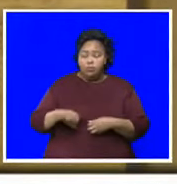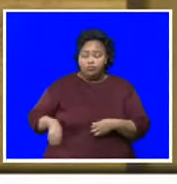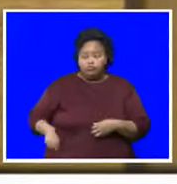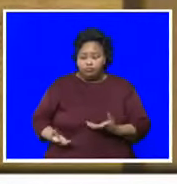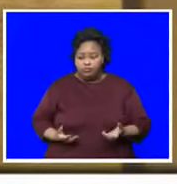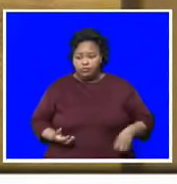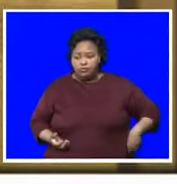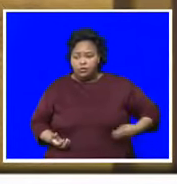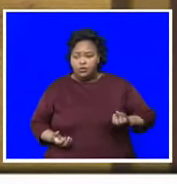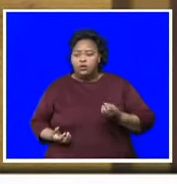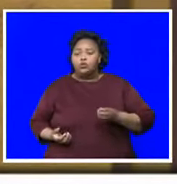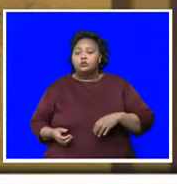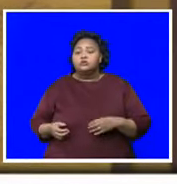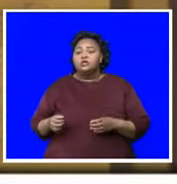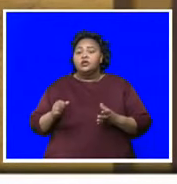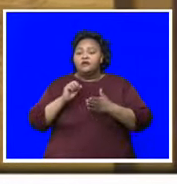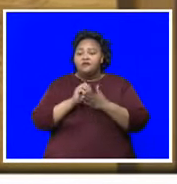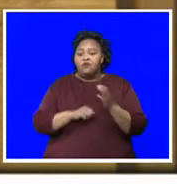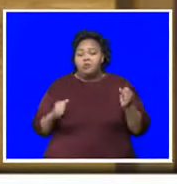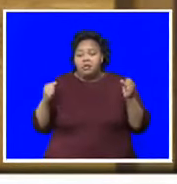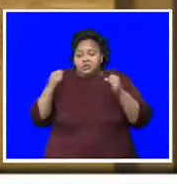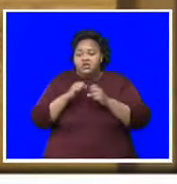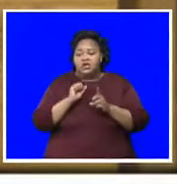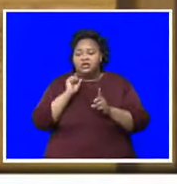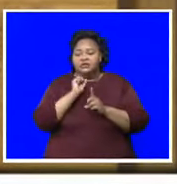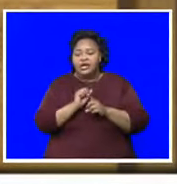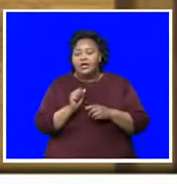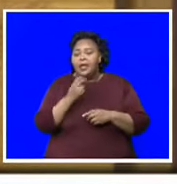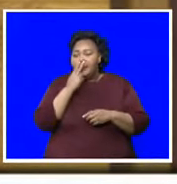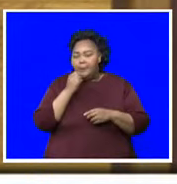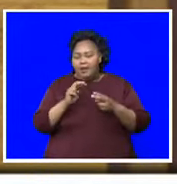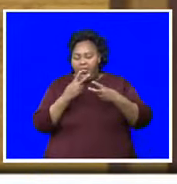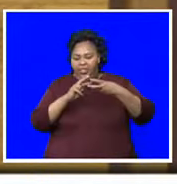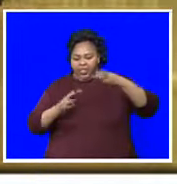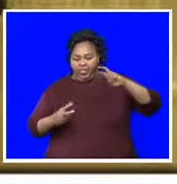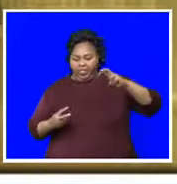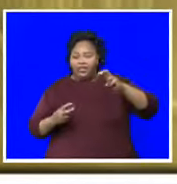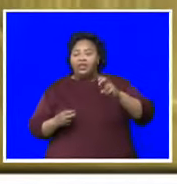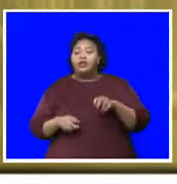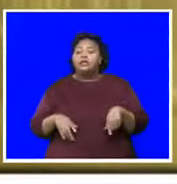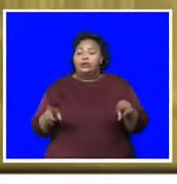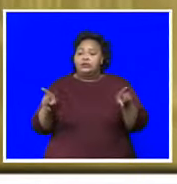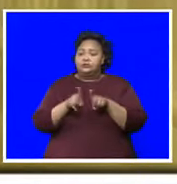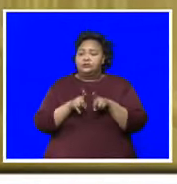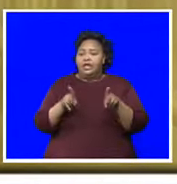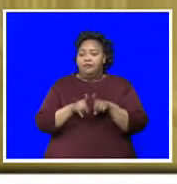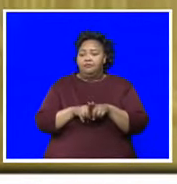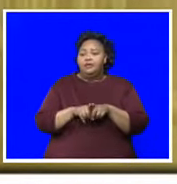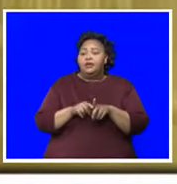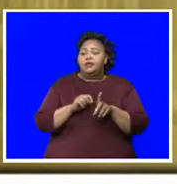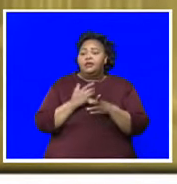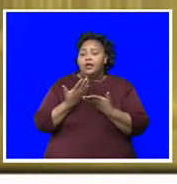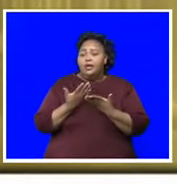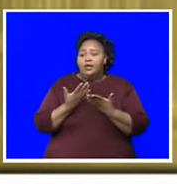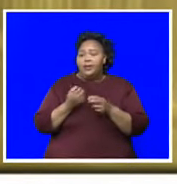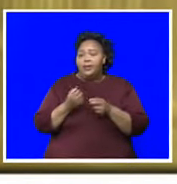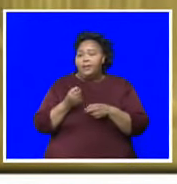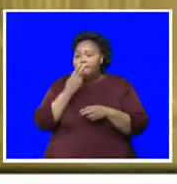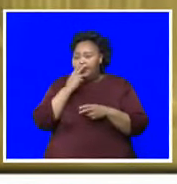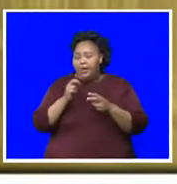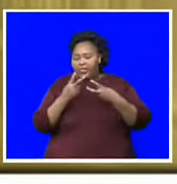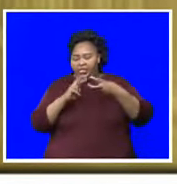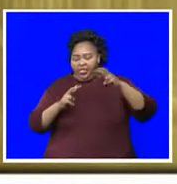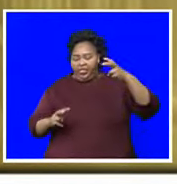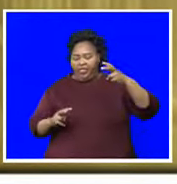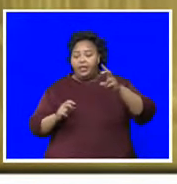DNA profile obtained from a jacket which matched the DNA profile of Dlamini. The expert witness submitted